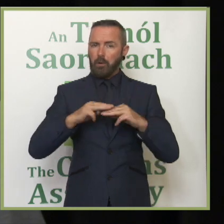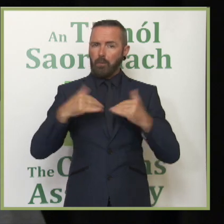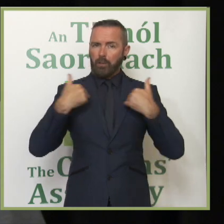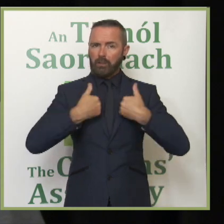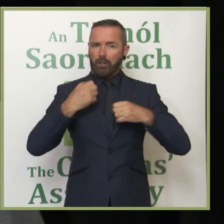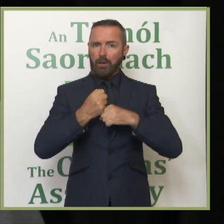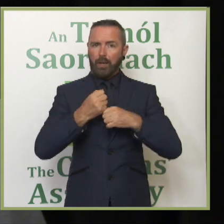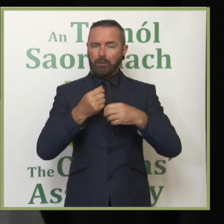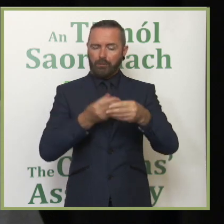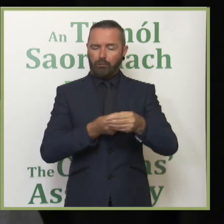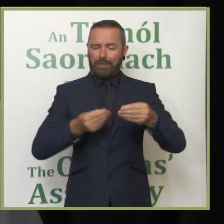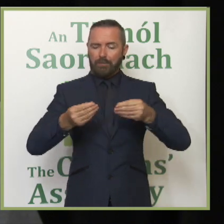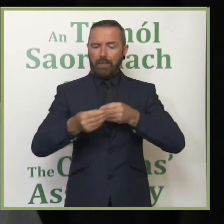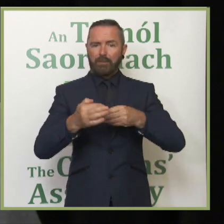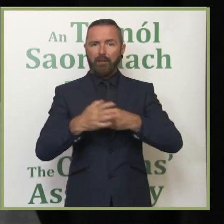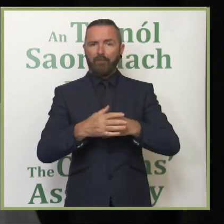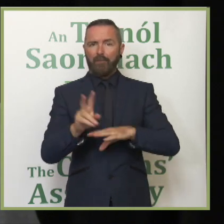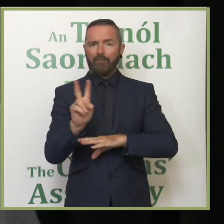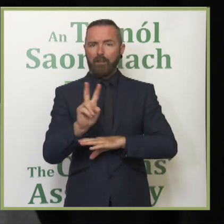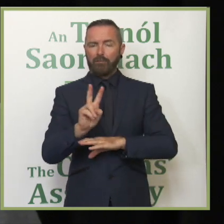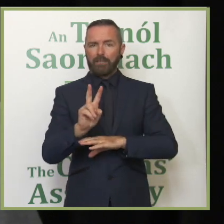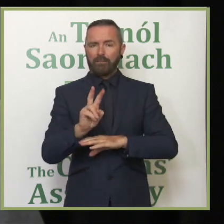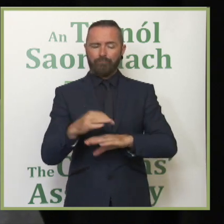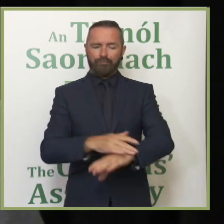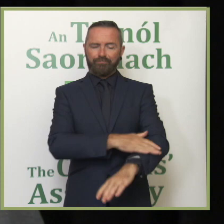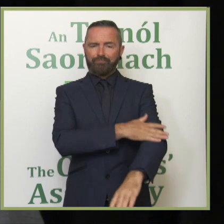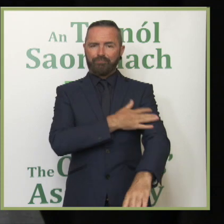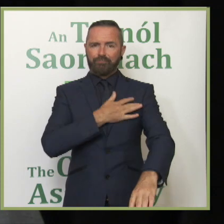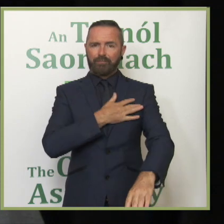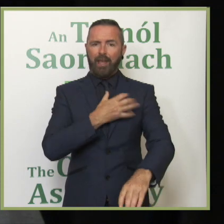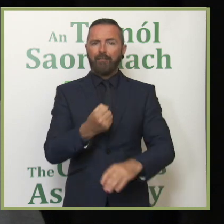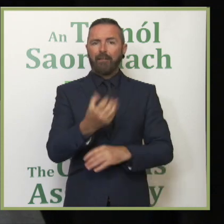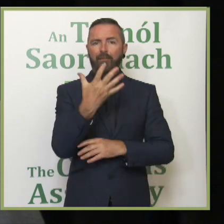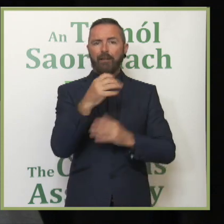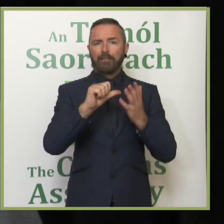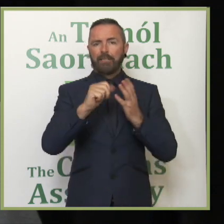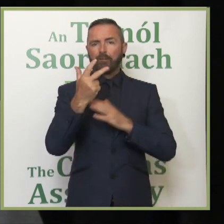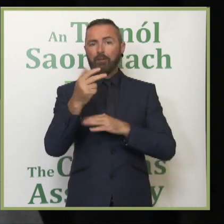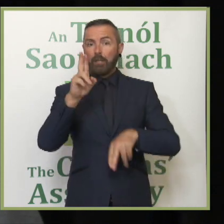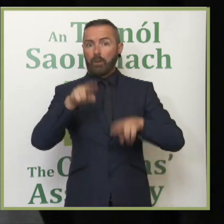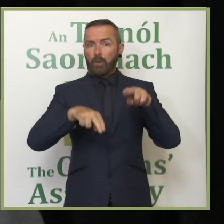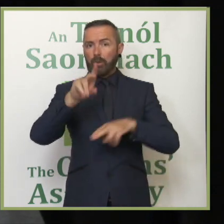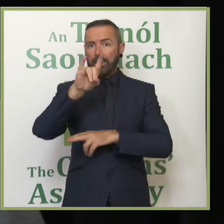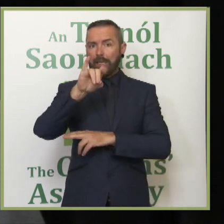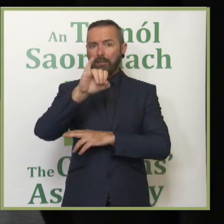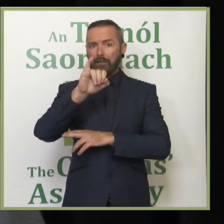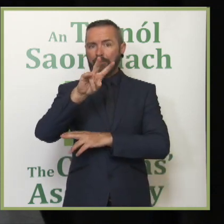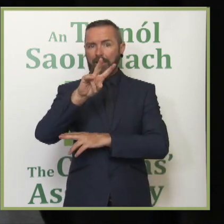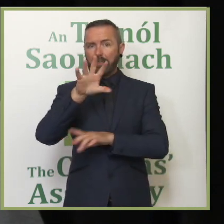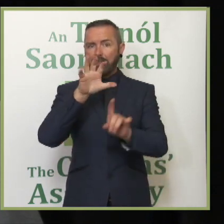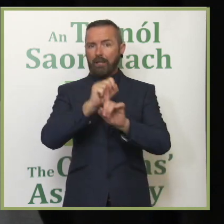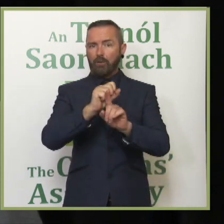In 2020, we had 563 new HIV diagnoses associated